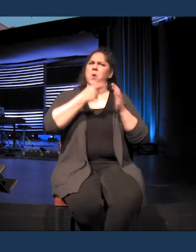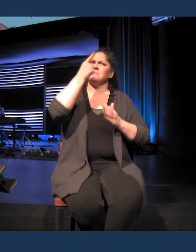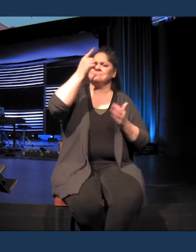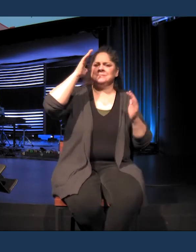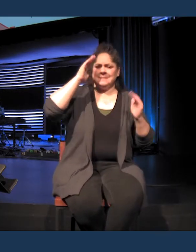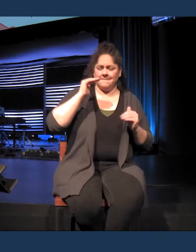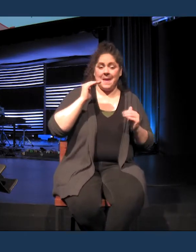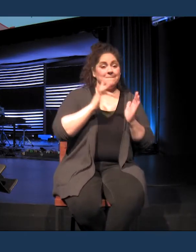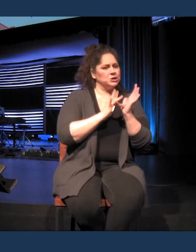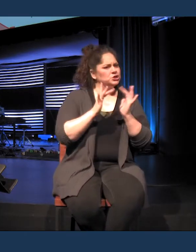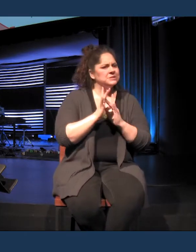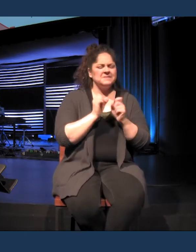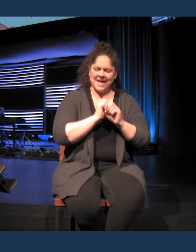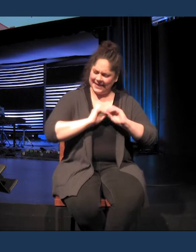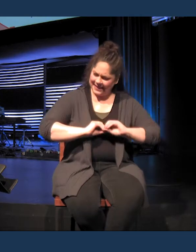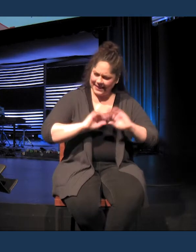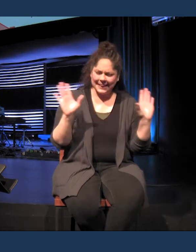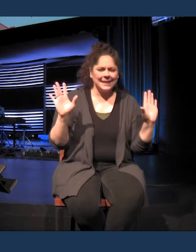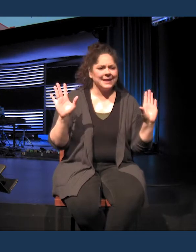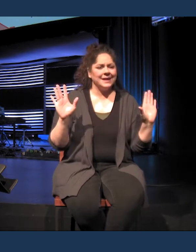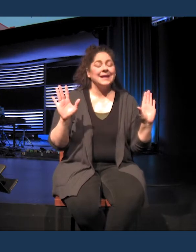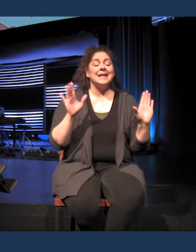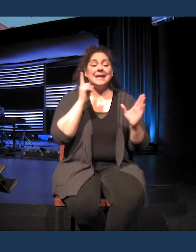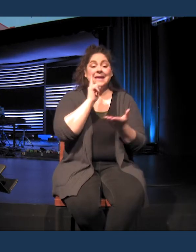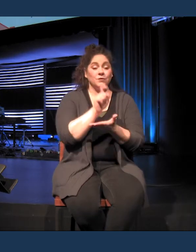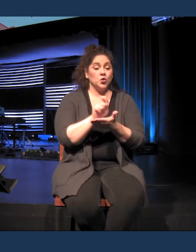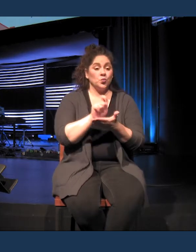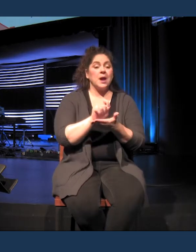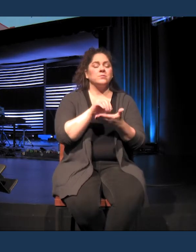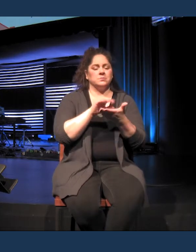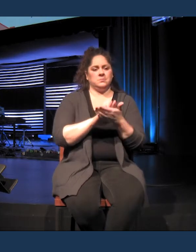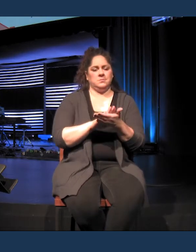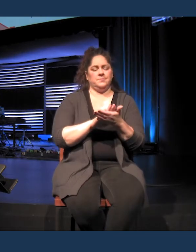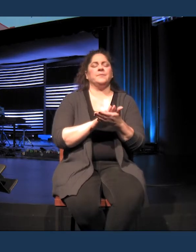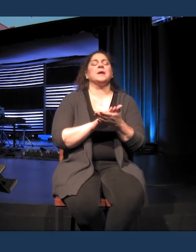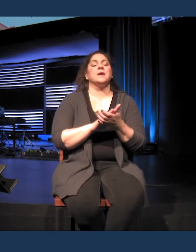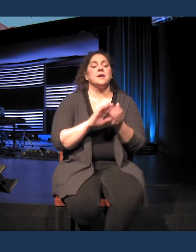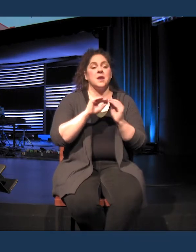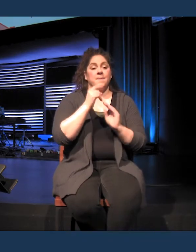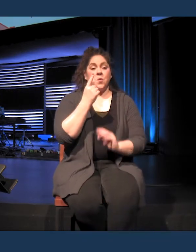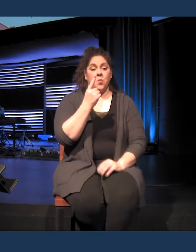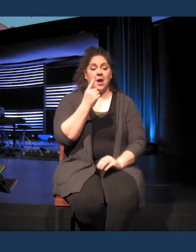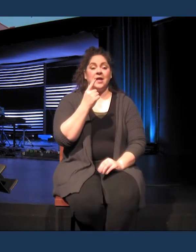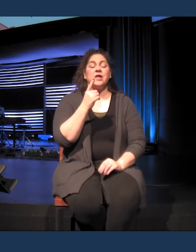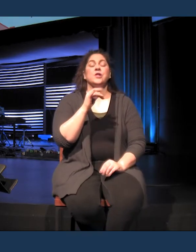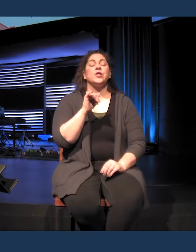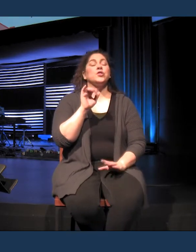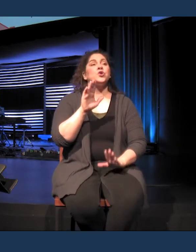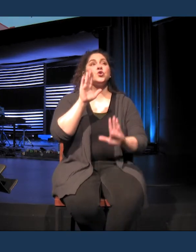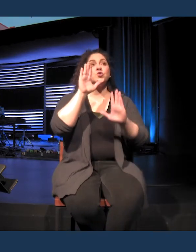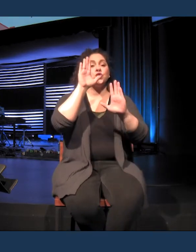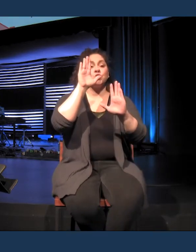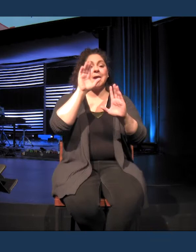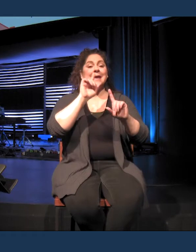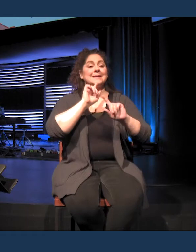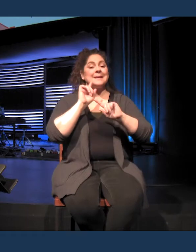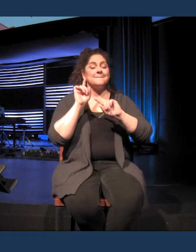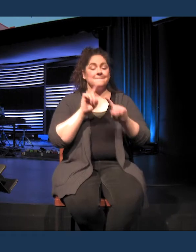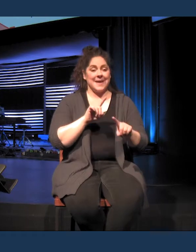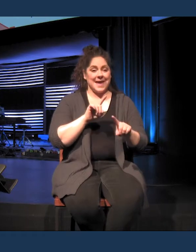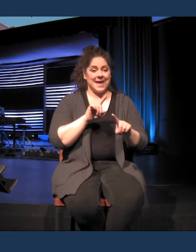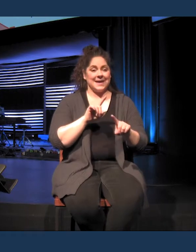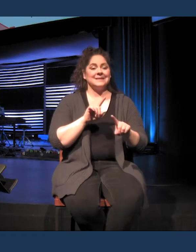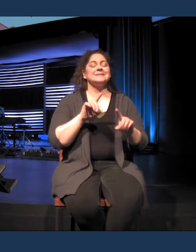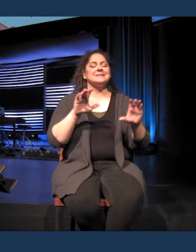very clear. So if you're taking notes, I want you to write this down. Number one, the great commandment is to